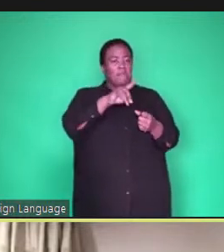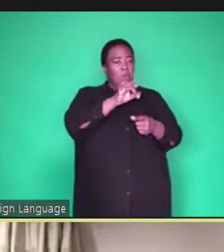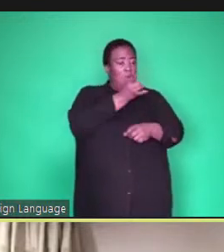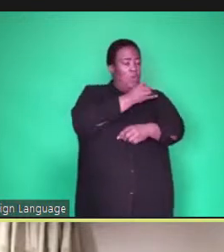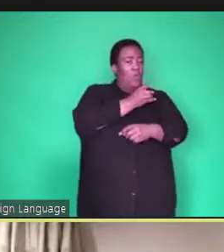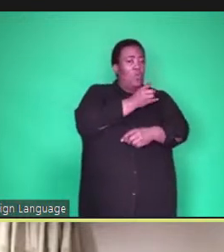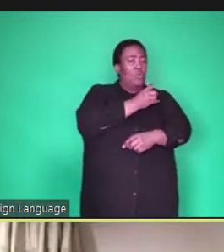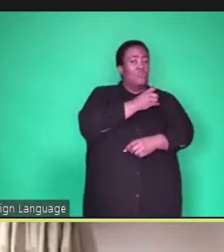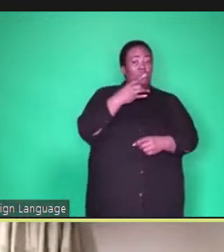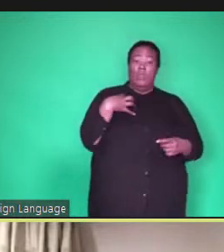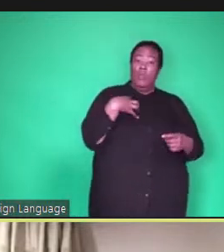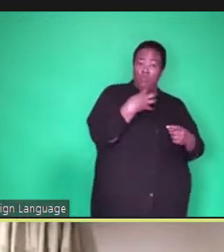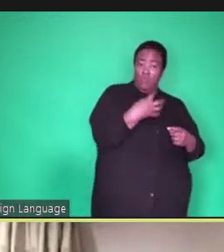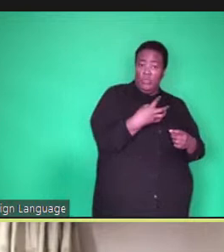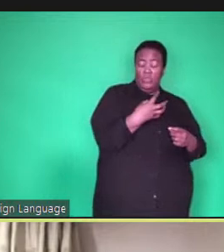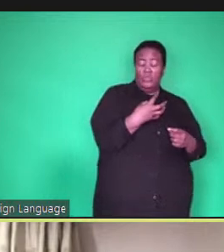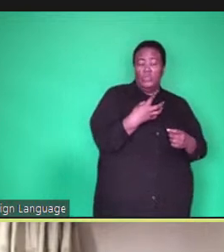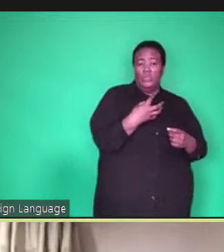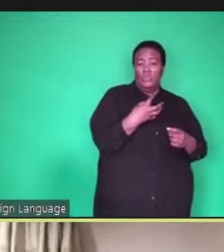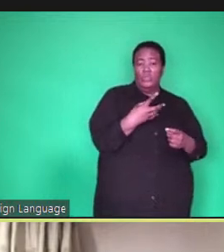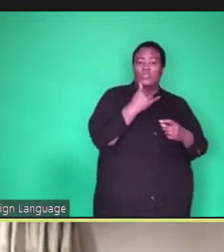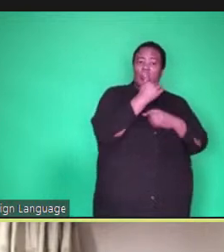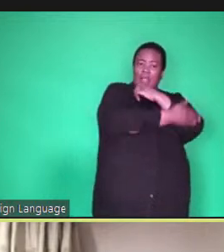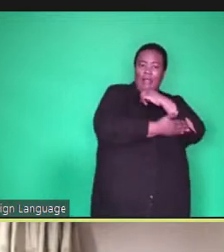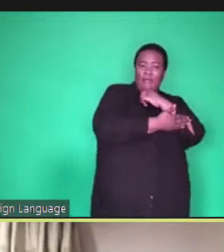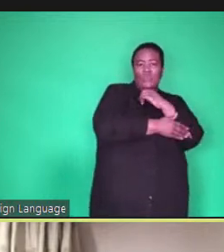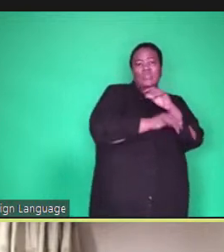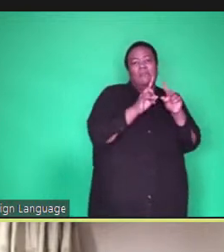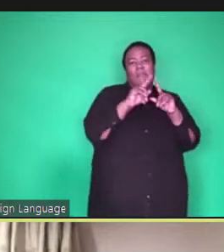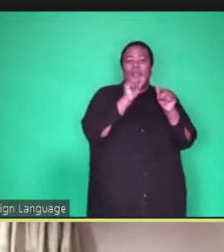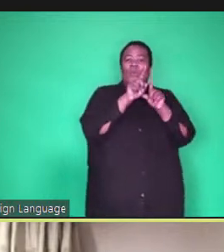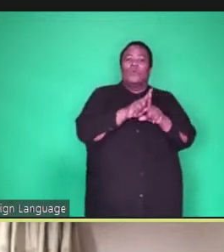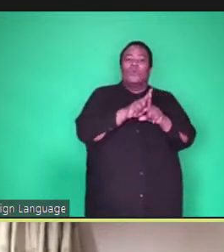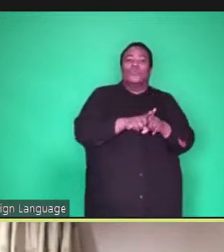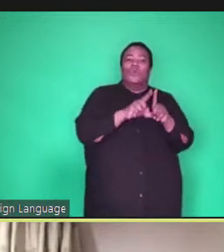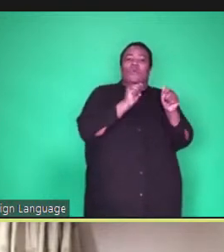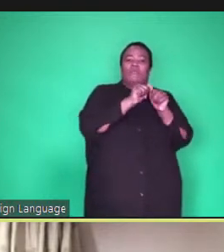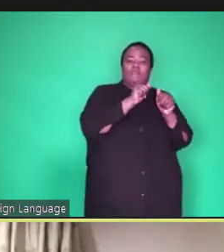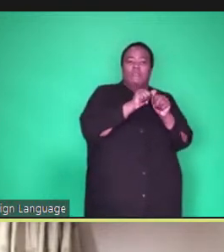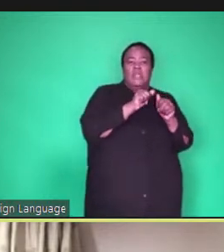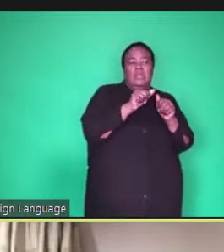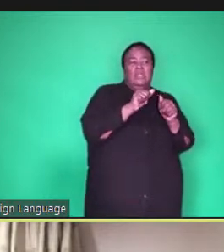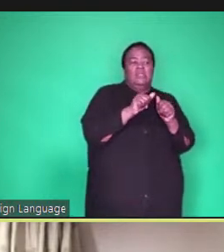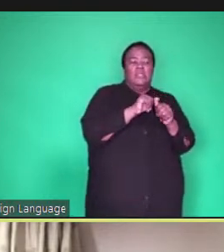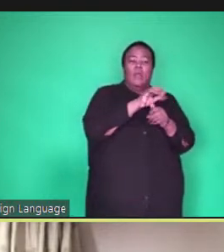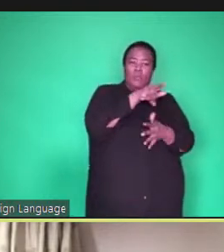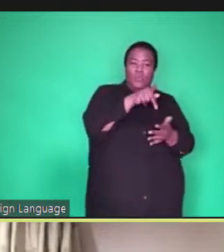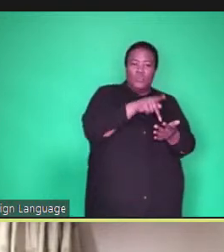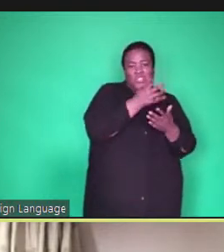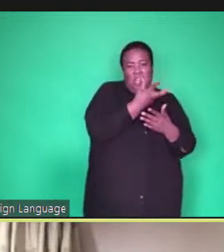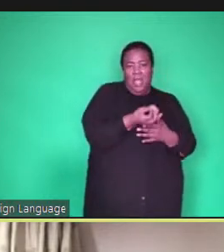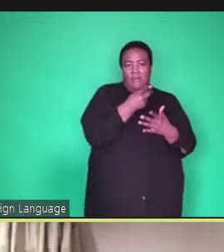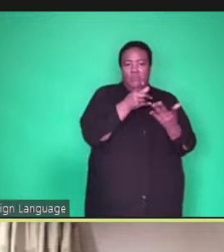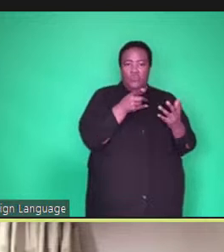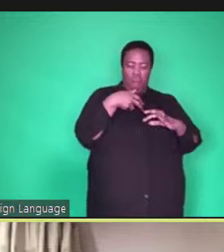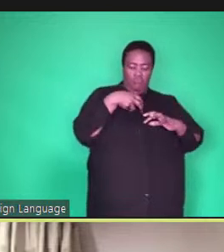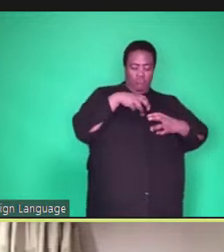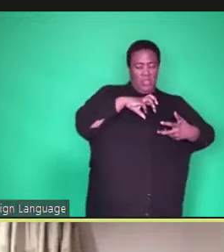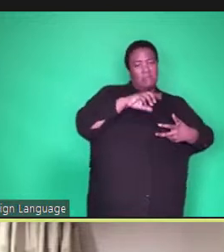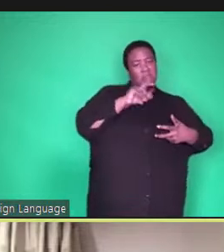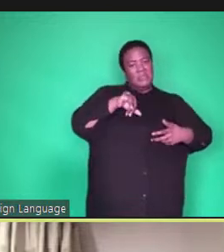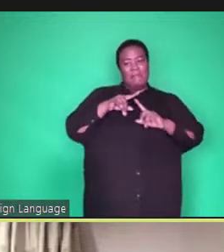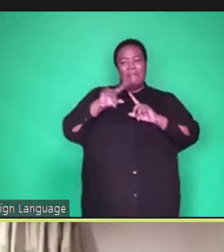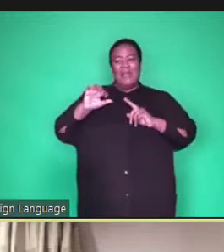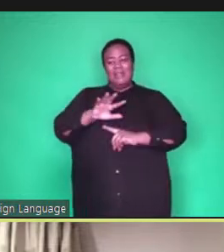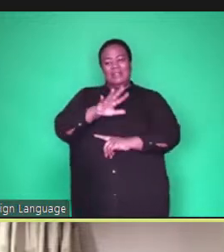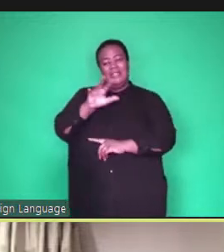contribute the most emissions, but are also in better positions overall to adapt. But Africa as a whole, as I've already said, only